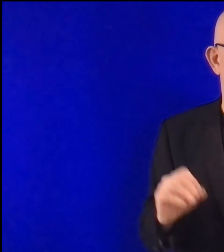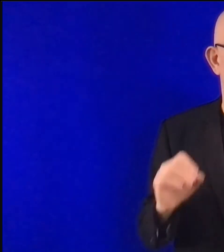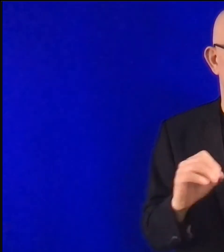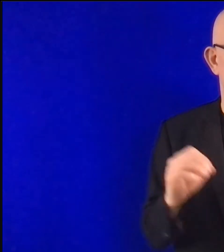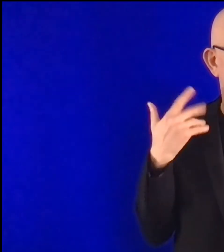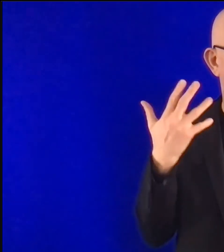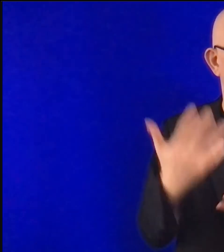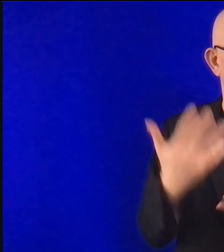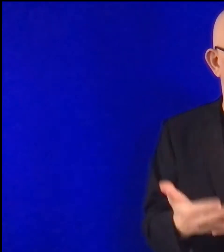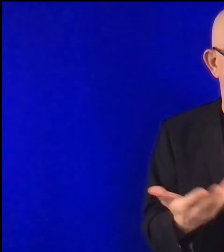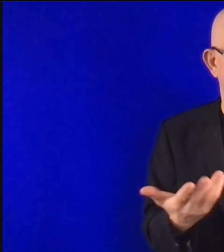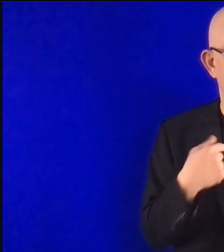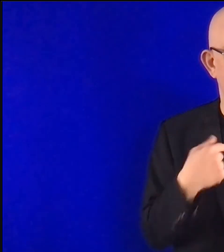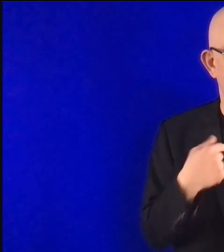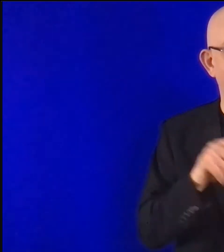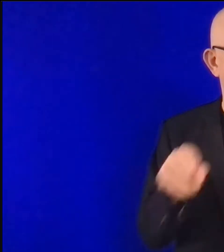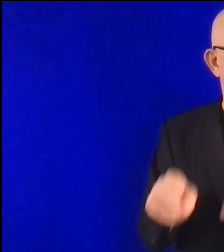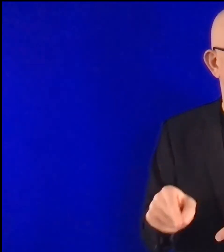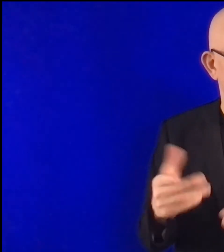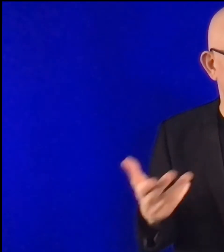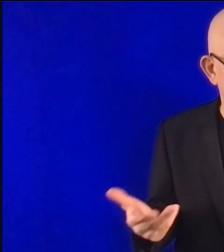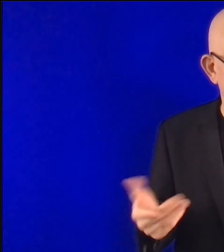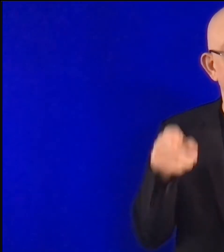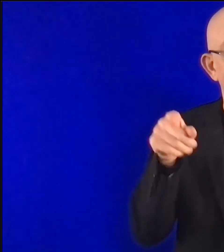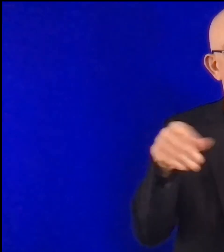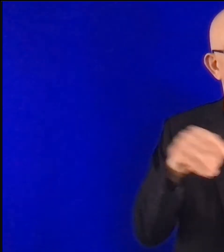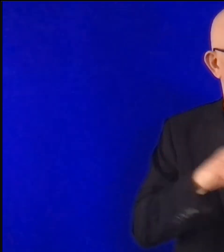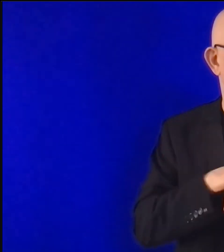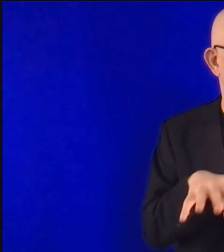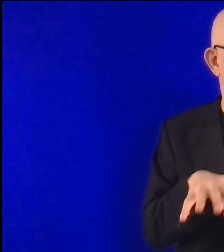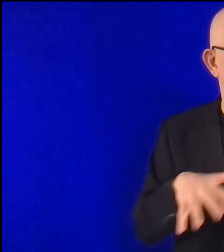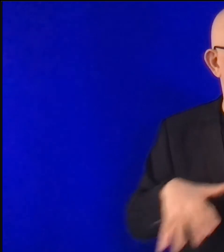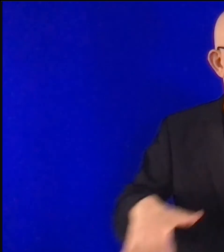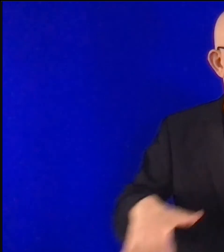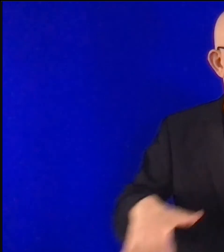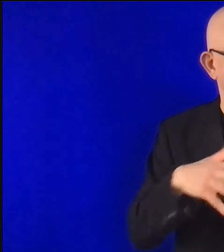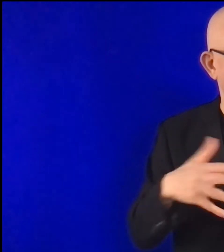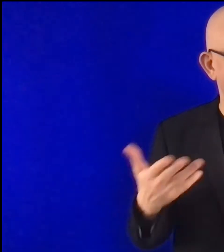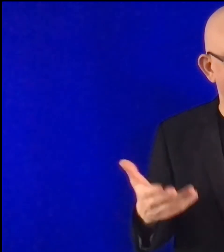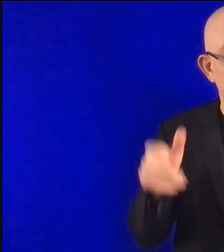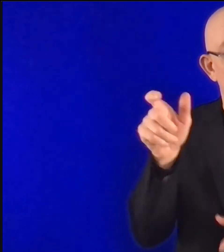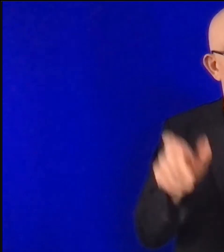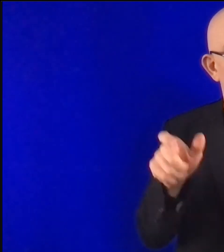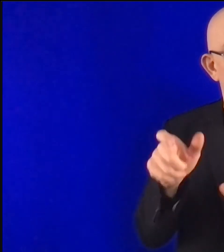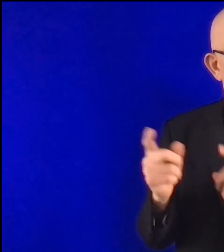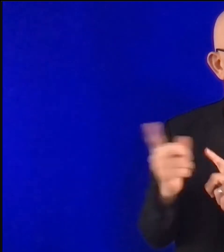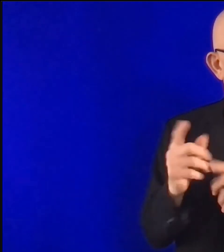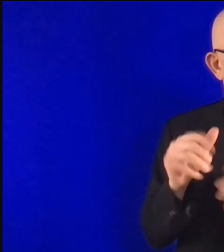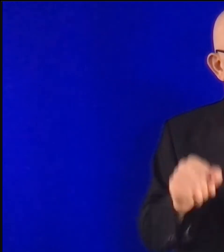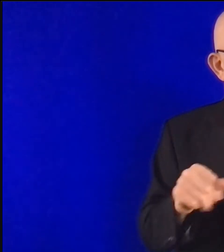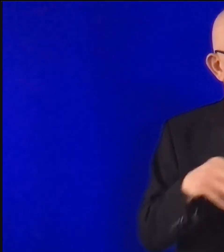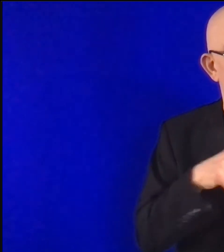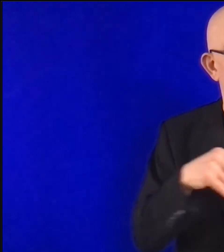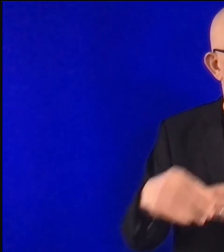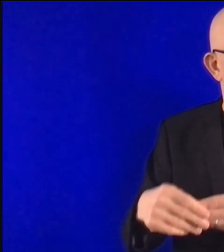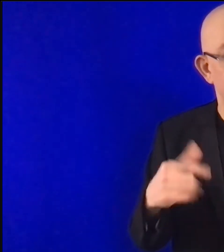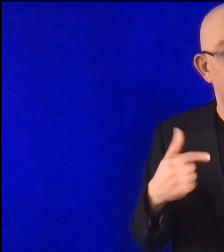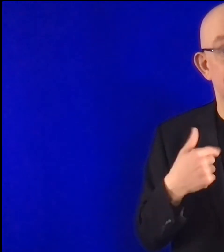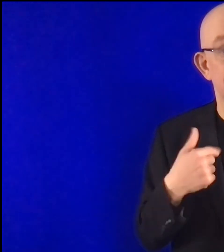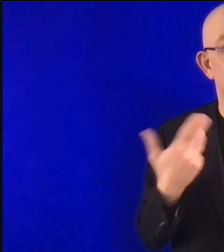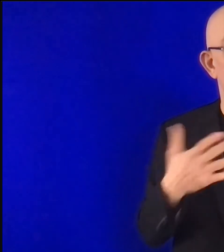companion all the time whenever I visit a therapy center or or a hospital. So for women, it is